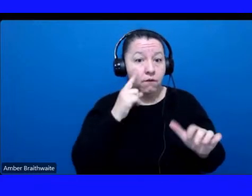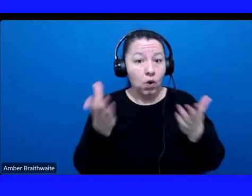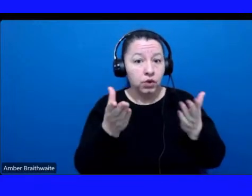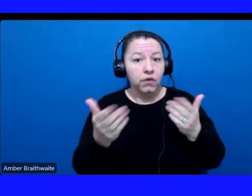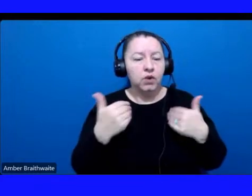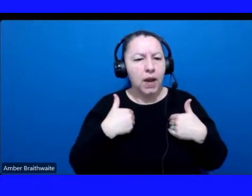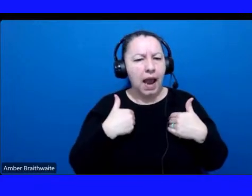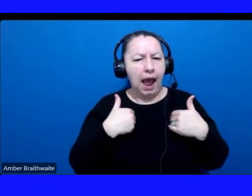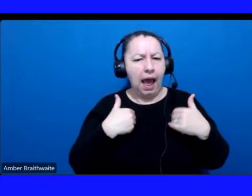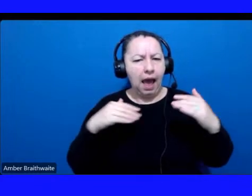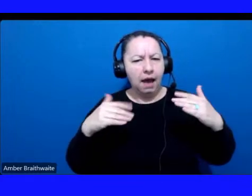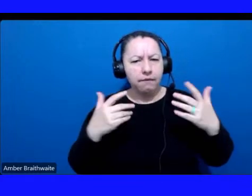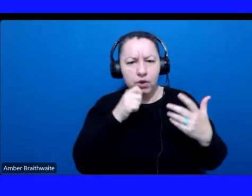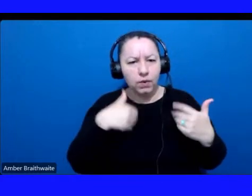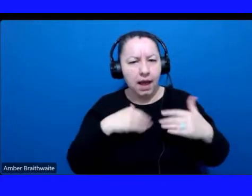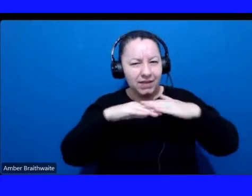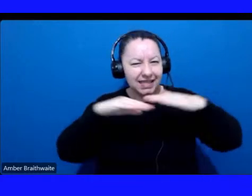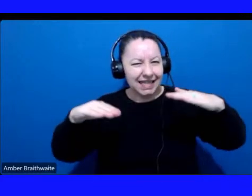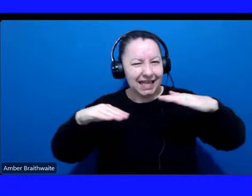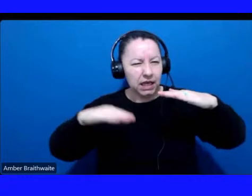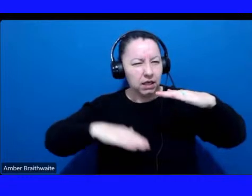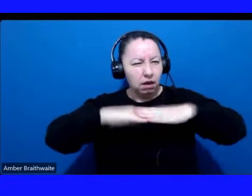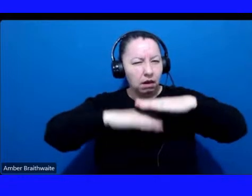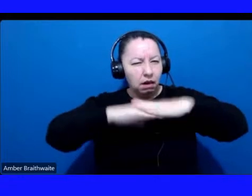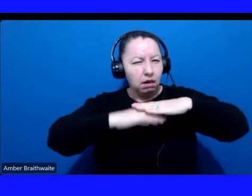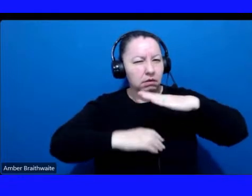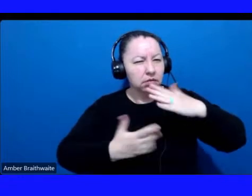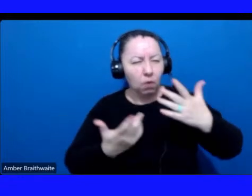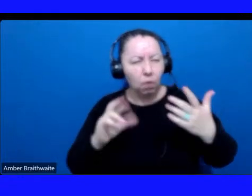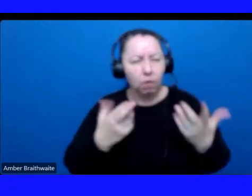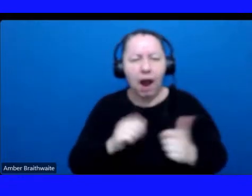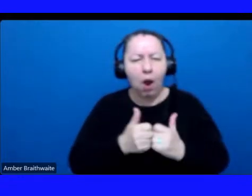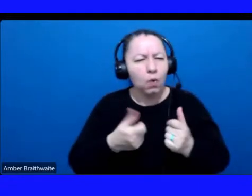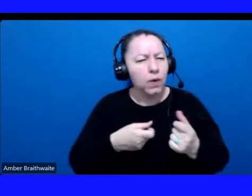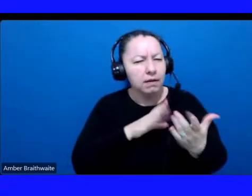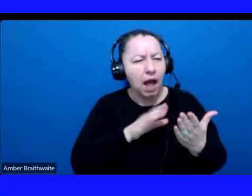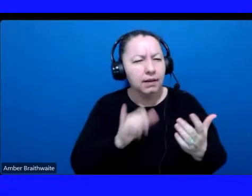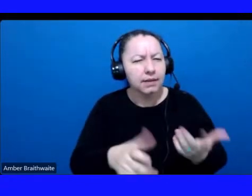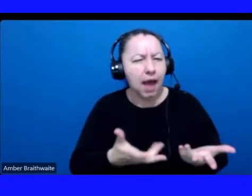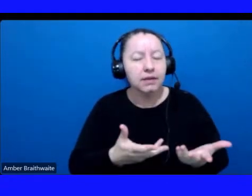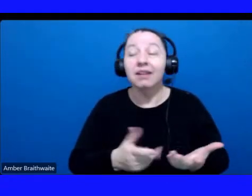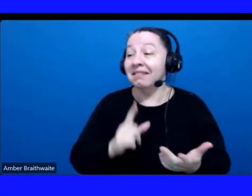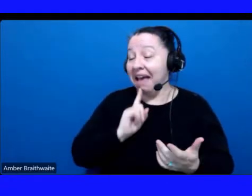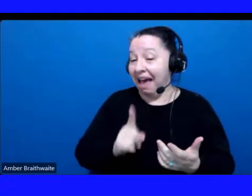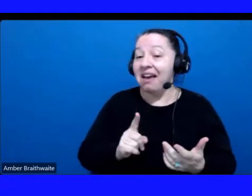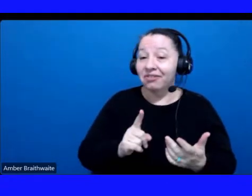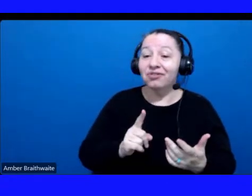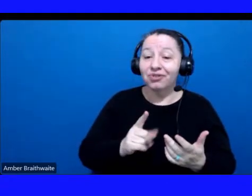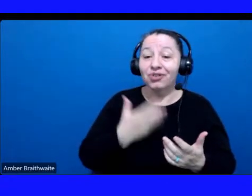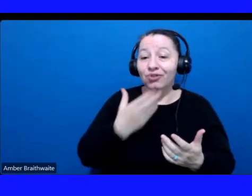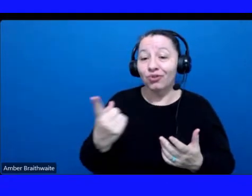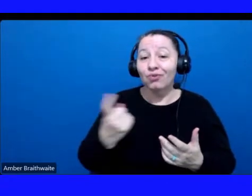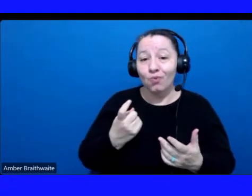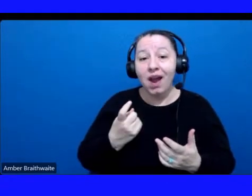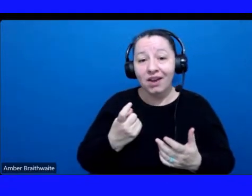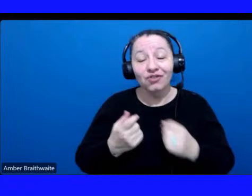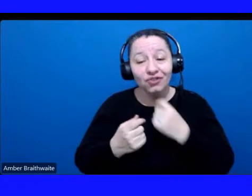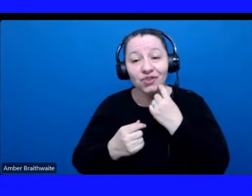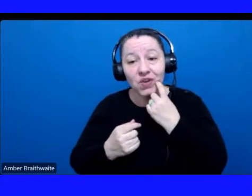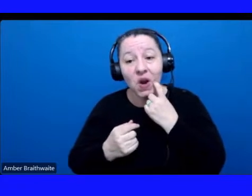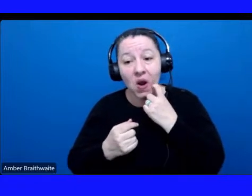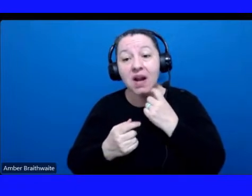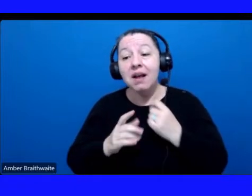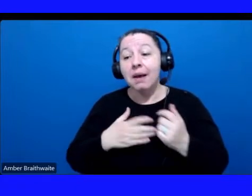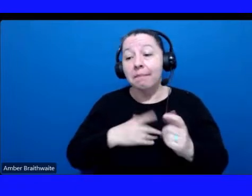want to account for the possibility that clients will come in and ask for services, and we don't want to be in a position to turn them away. So again, the